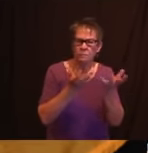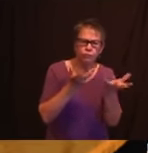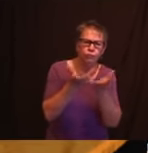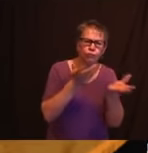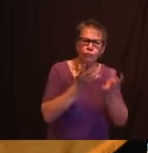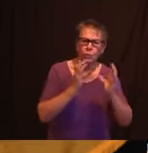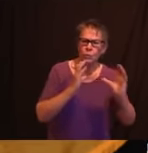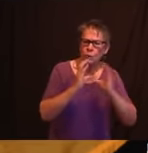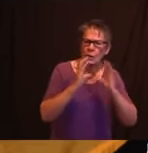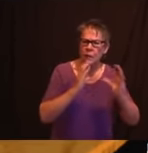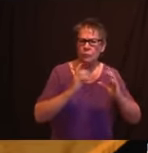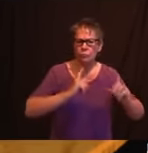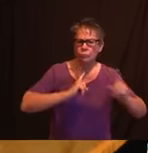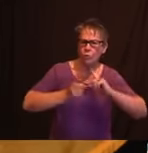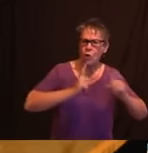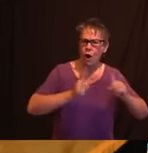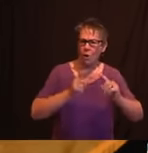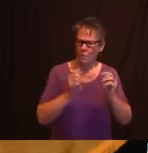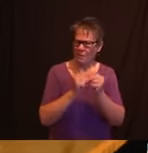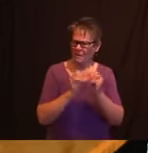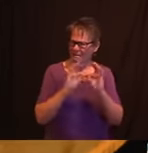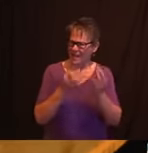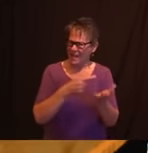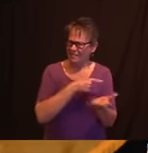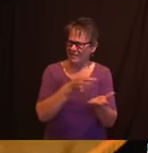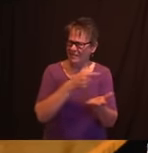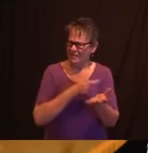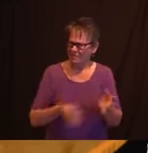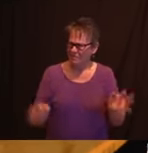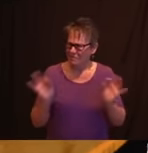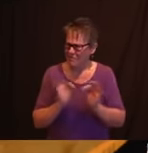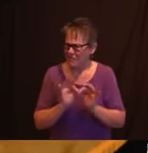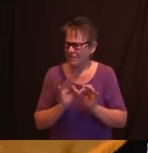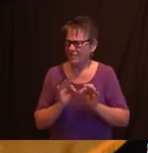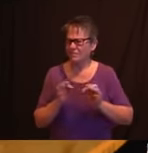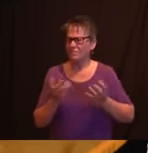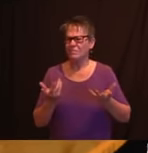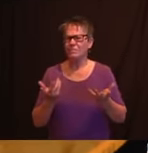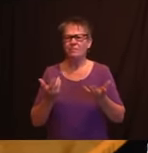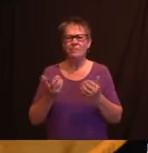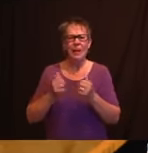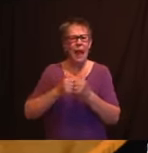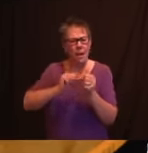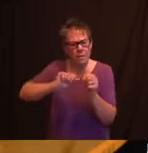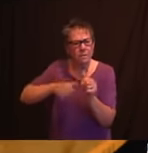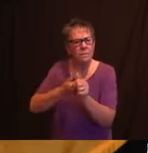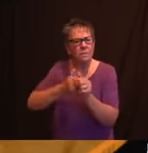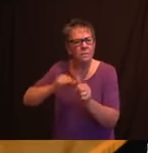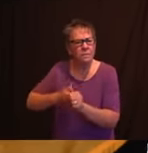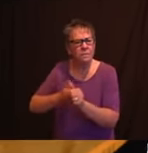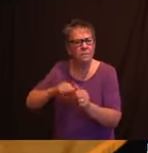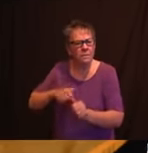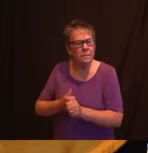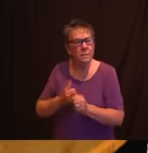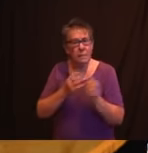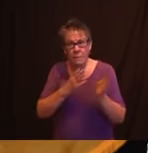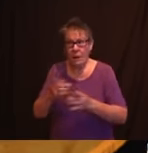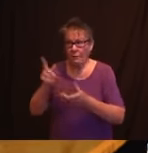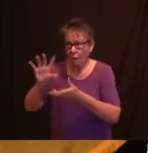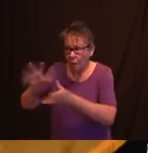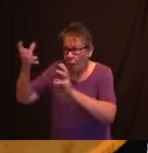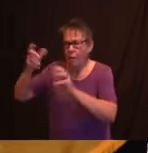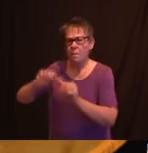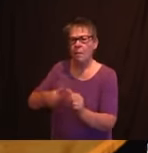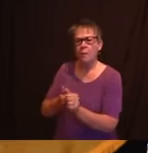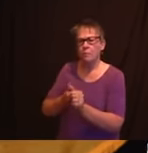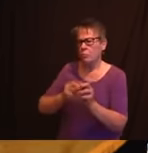outbreak or surge. And lastly, developing supplemental staffing plans in the event of wide-scale staff